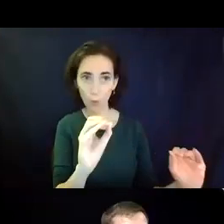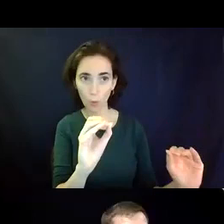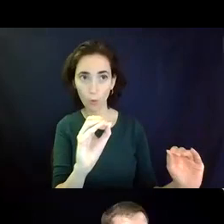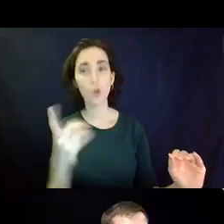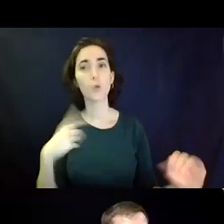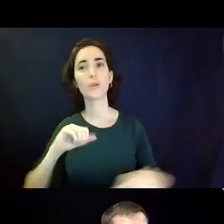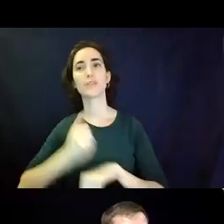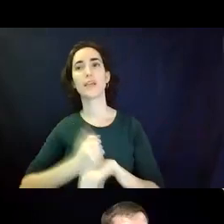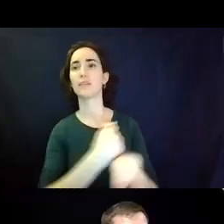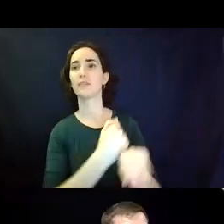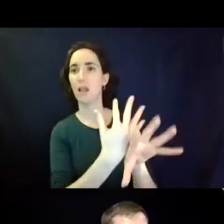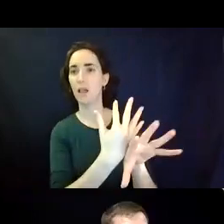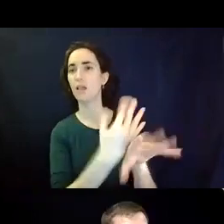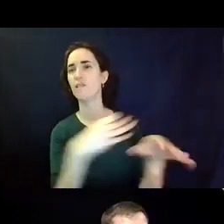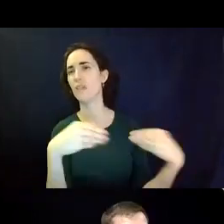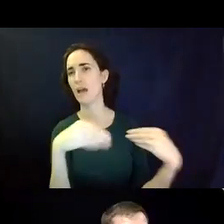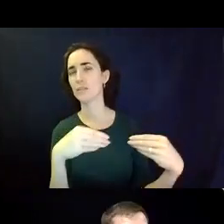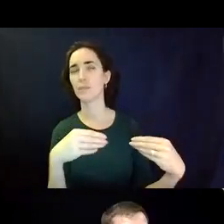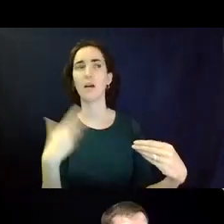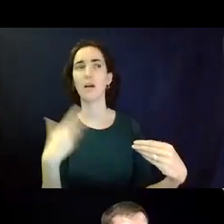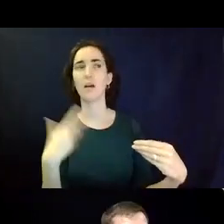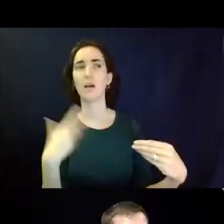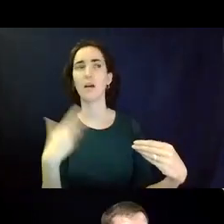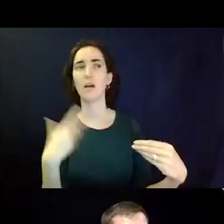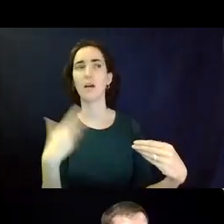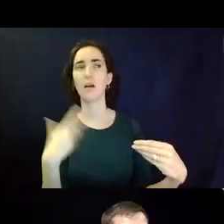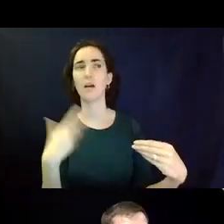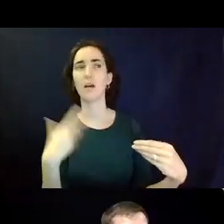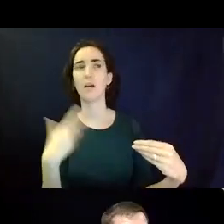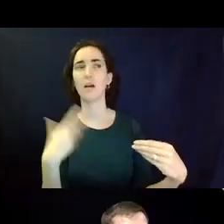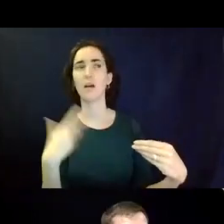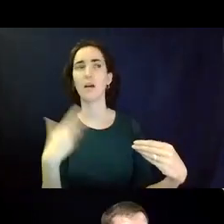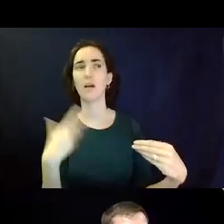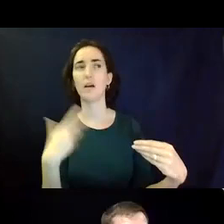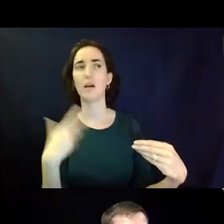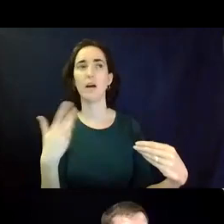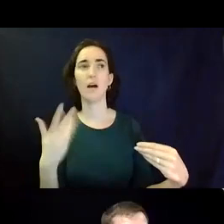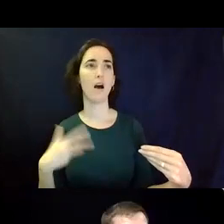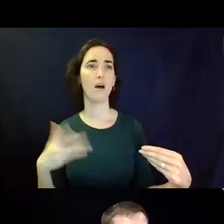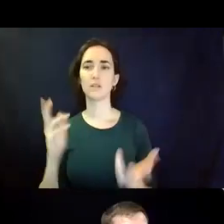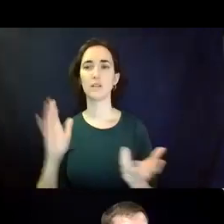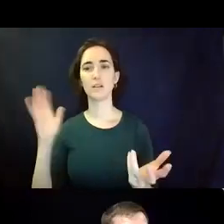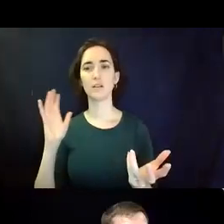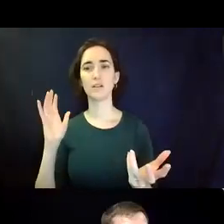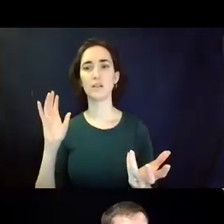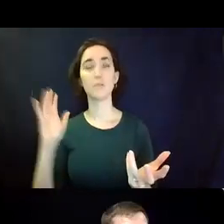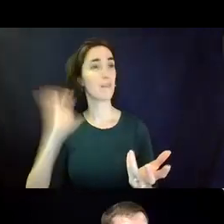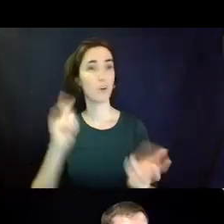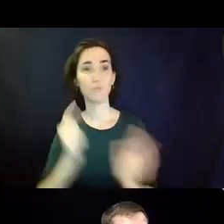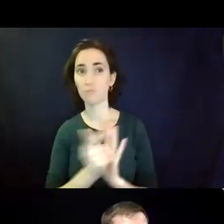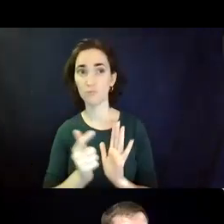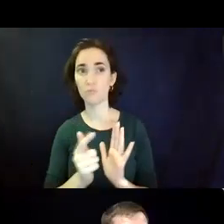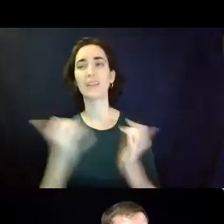telehealth flexibilities where they weren't allowed before, and there's some additional waiver service modifications